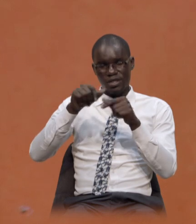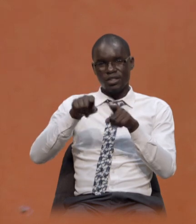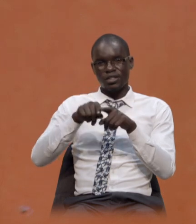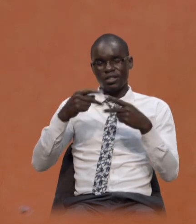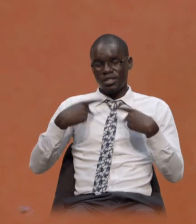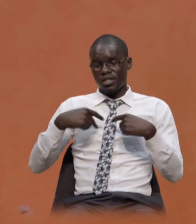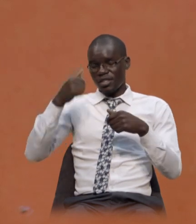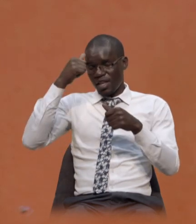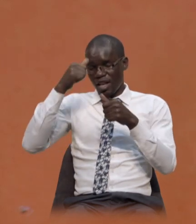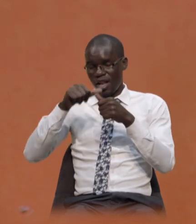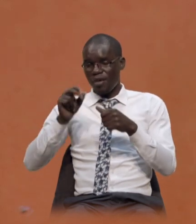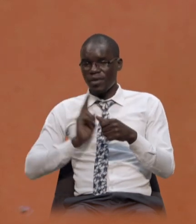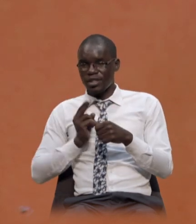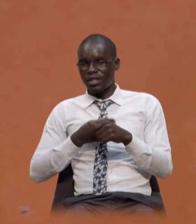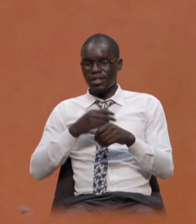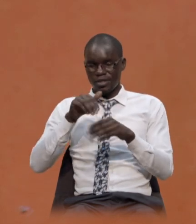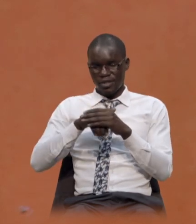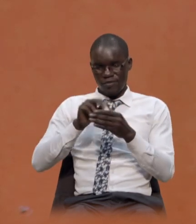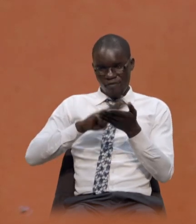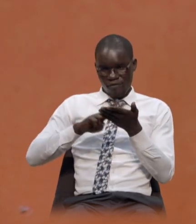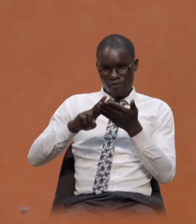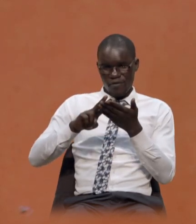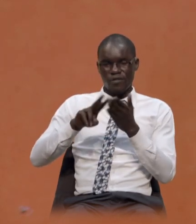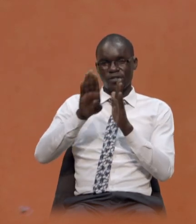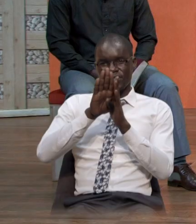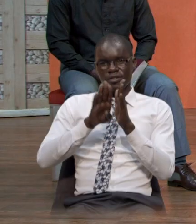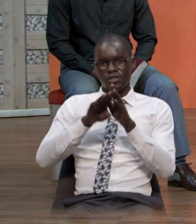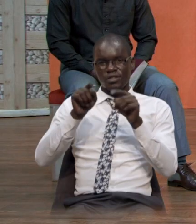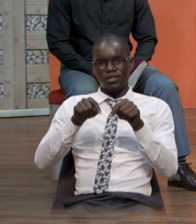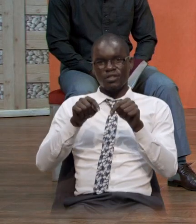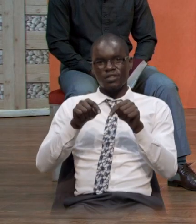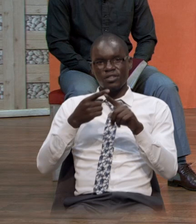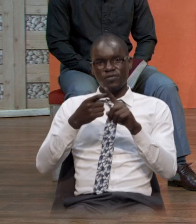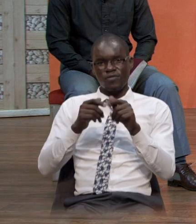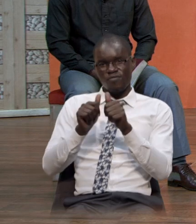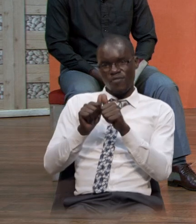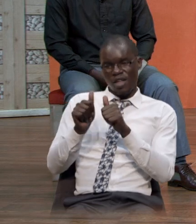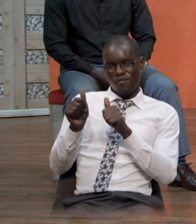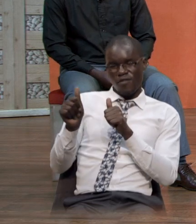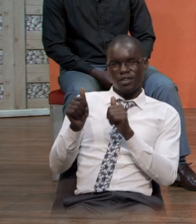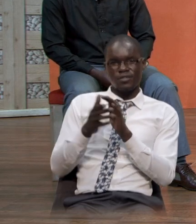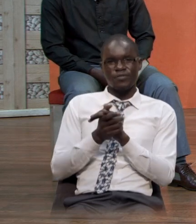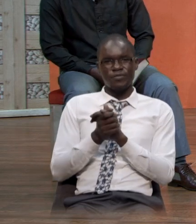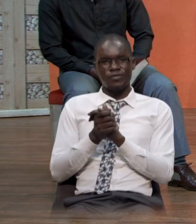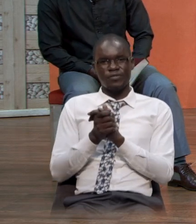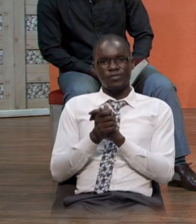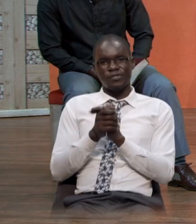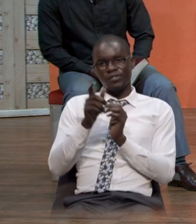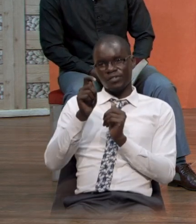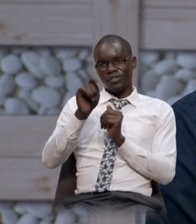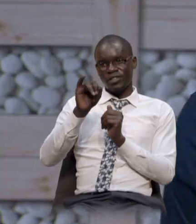to remind us these verses in the Bible today are from the farthest end is Titus